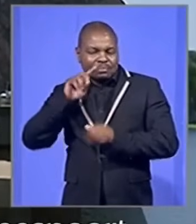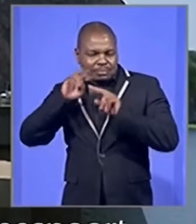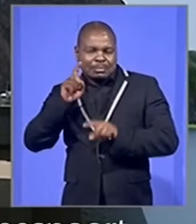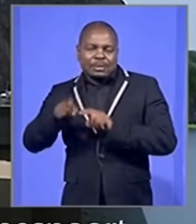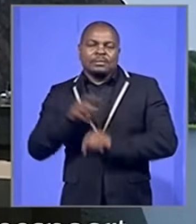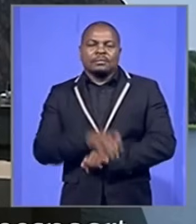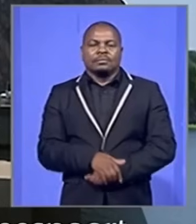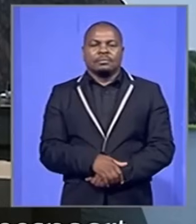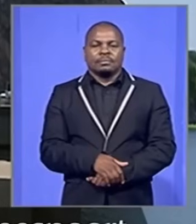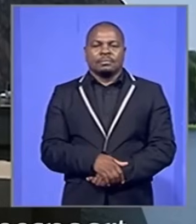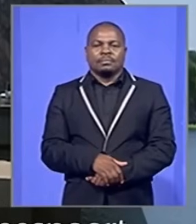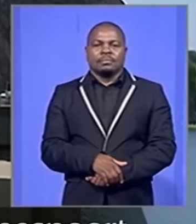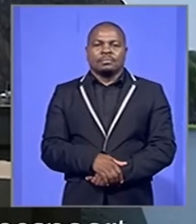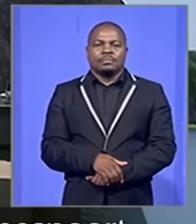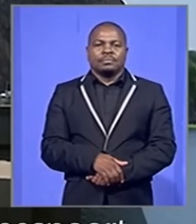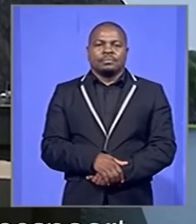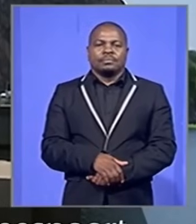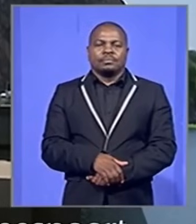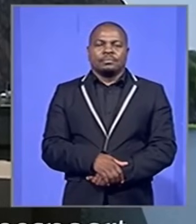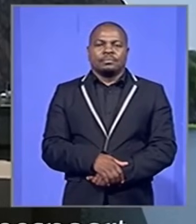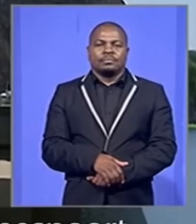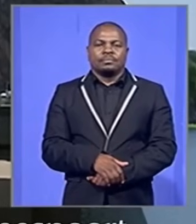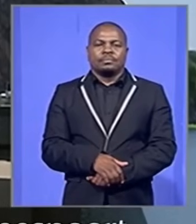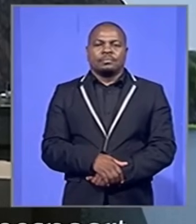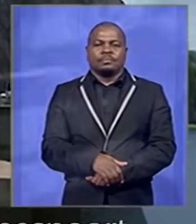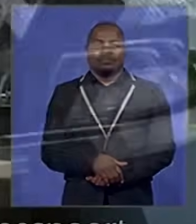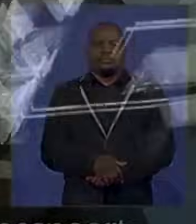News, Hartbeespoort Dam.